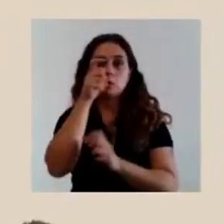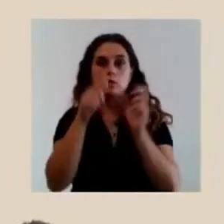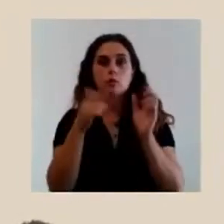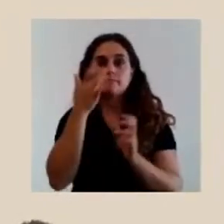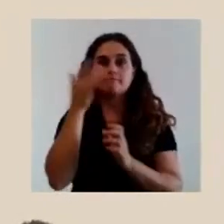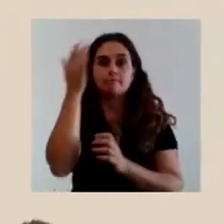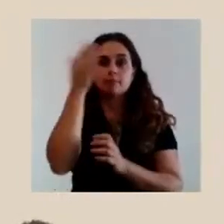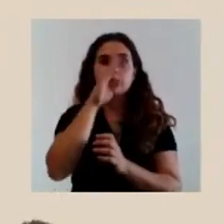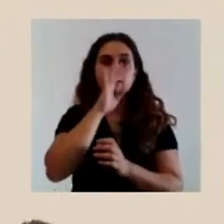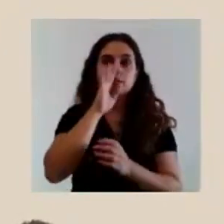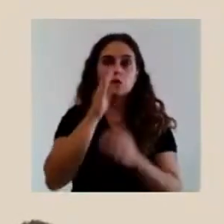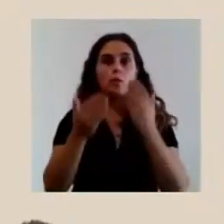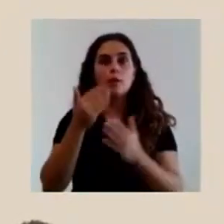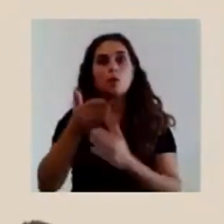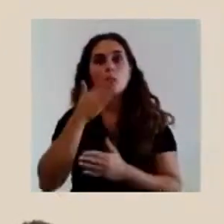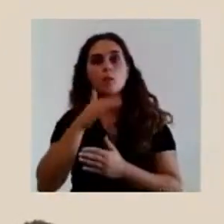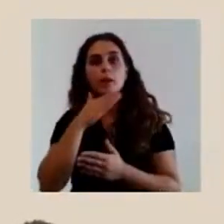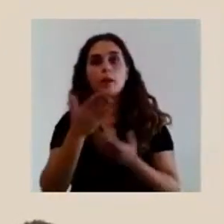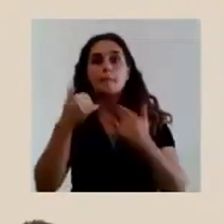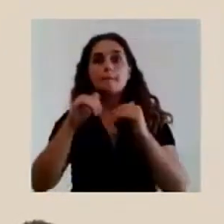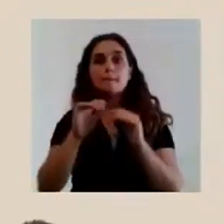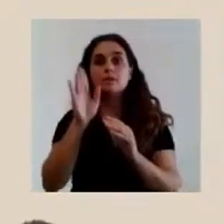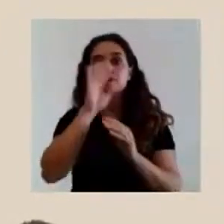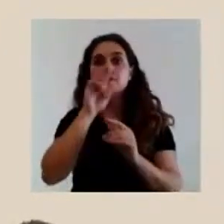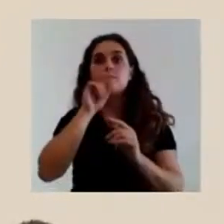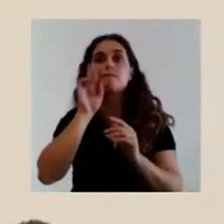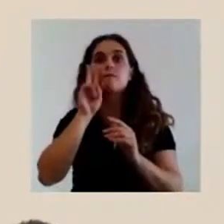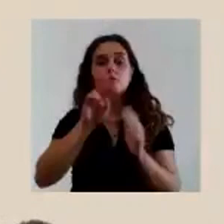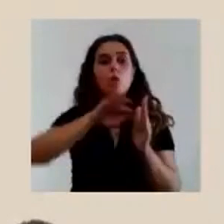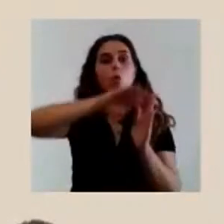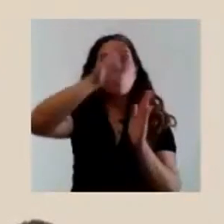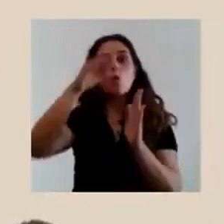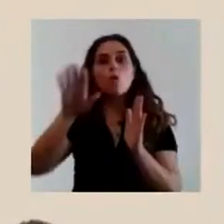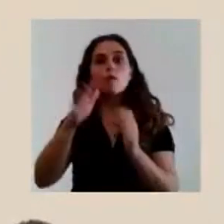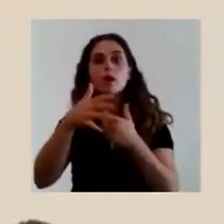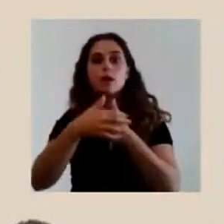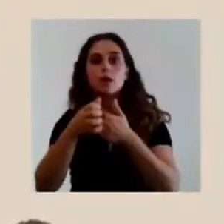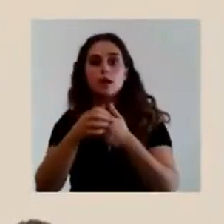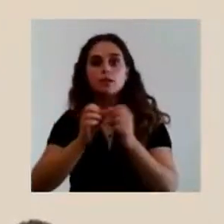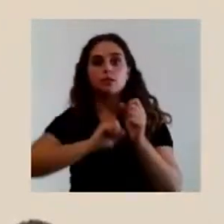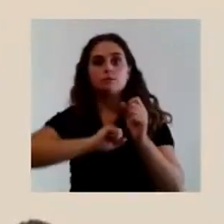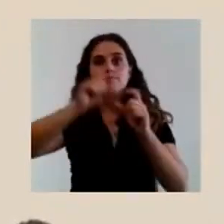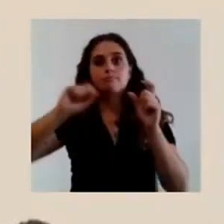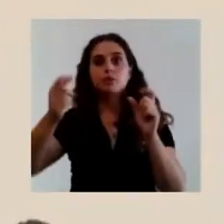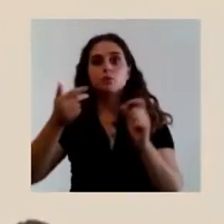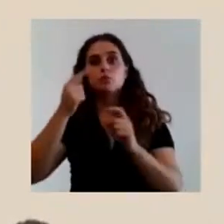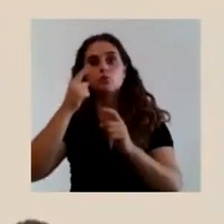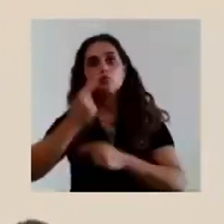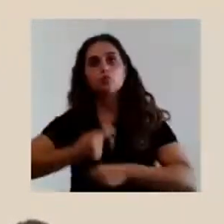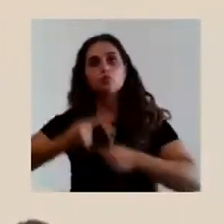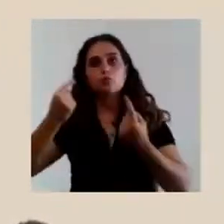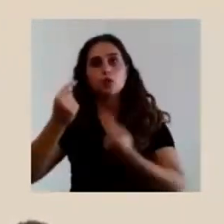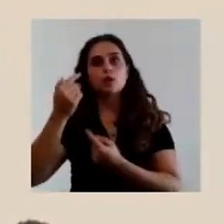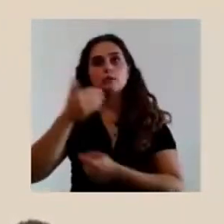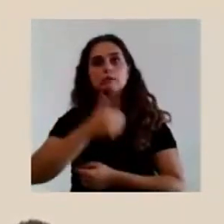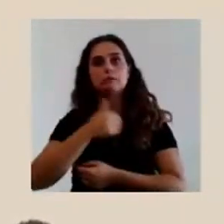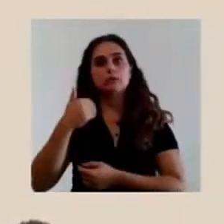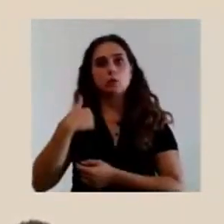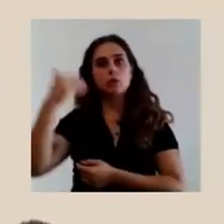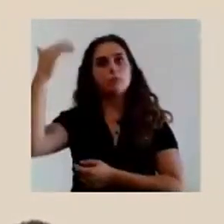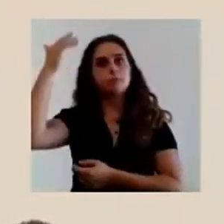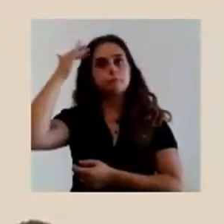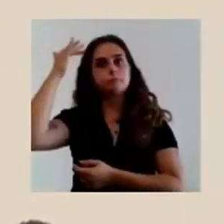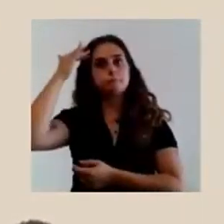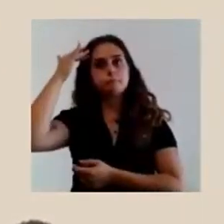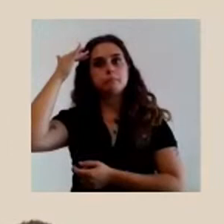evident by the purple curve now lying below the orange curve in the graph, showing mental health as a total